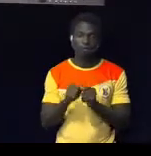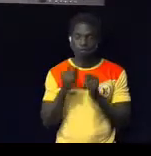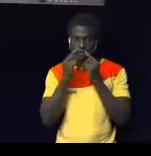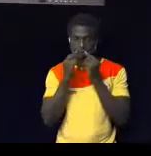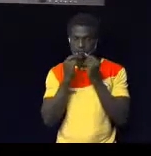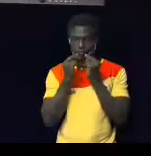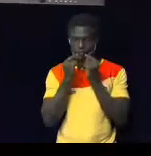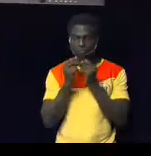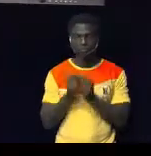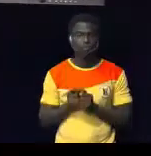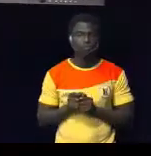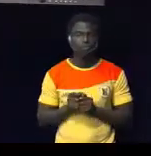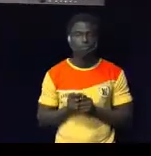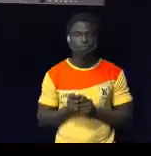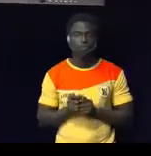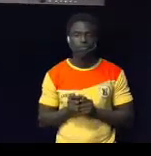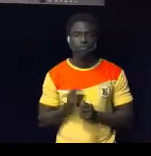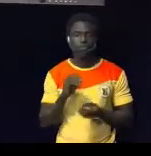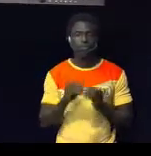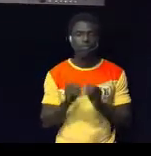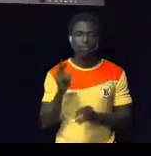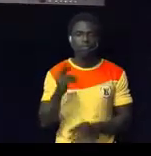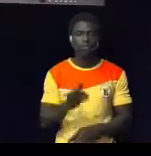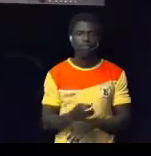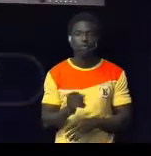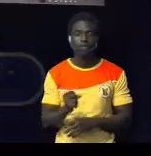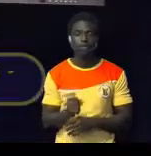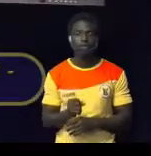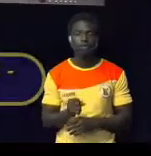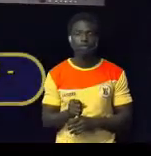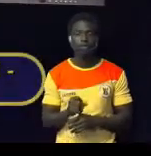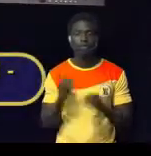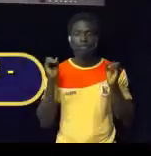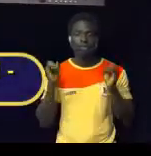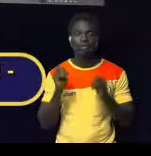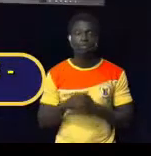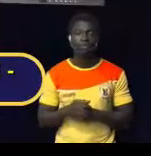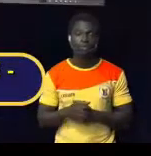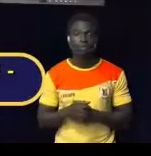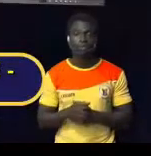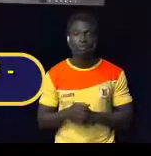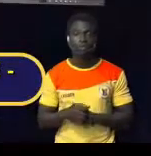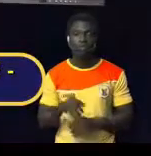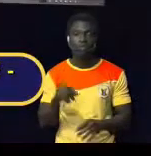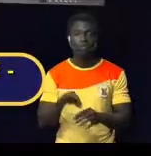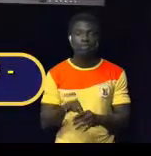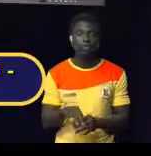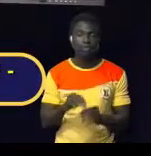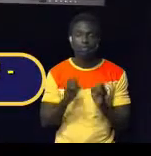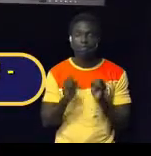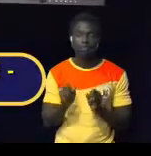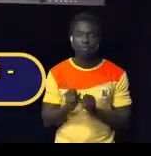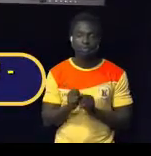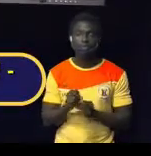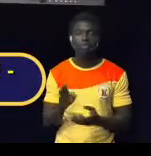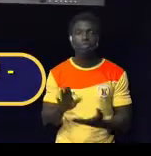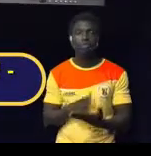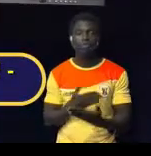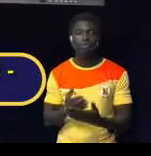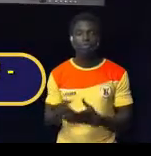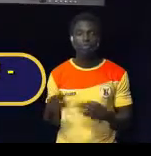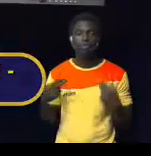foreign culture has affected Nigerian culture. One, religion, education, political